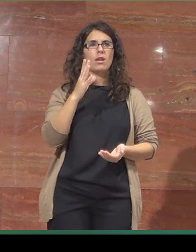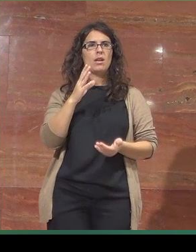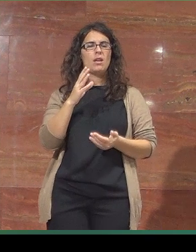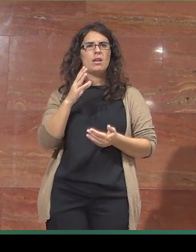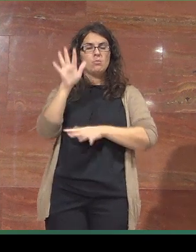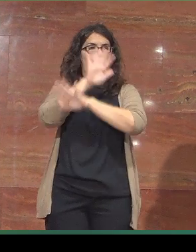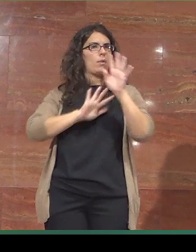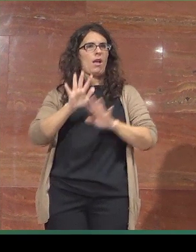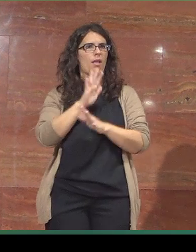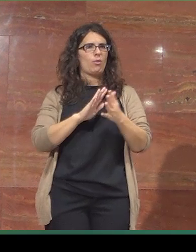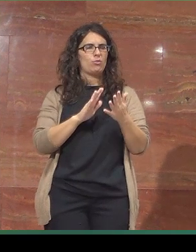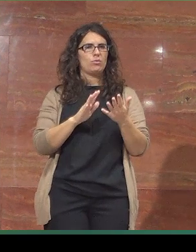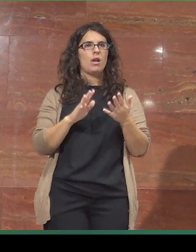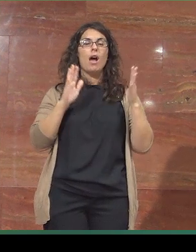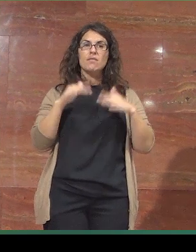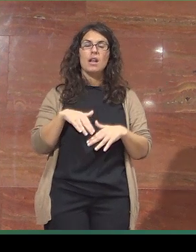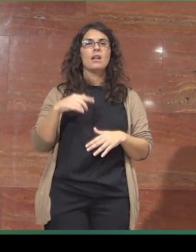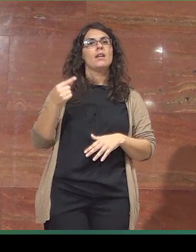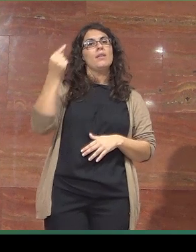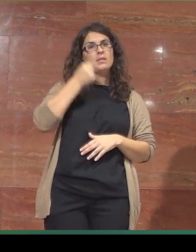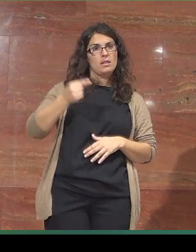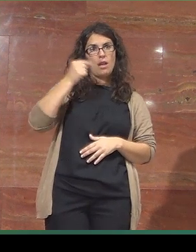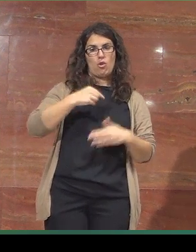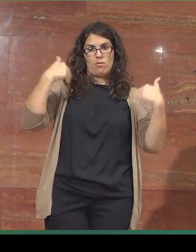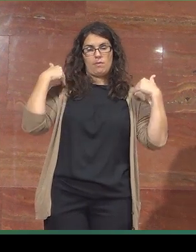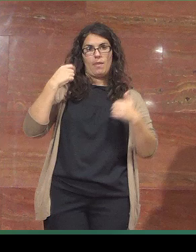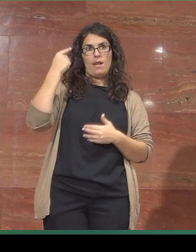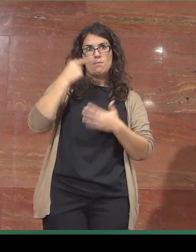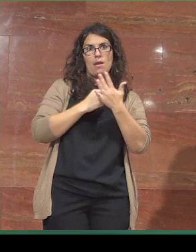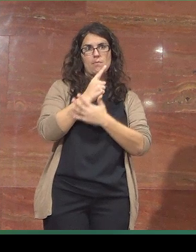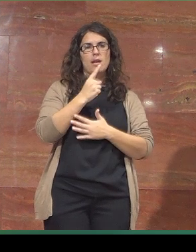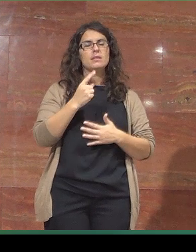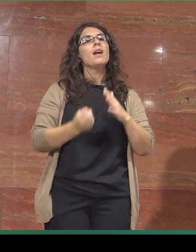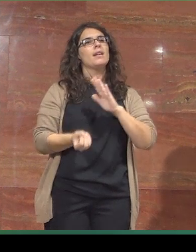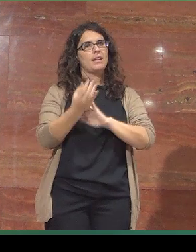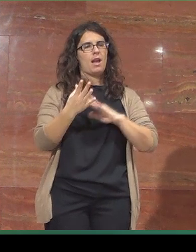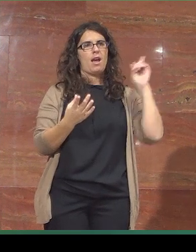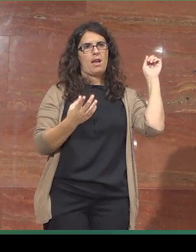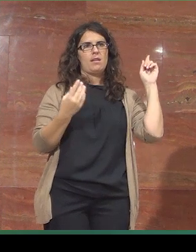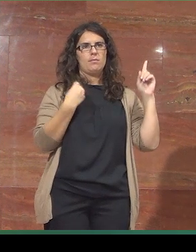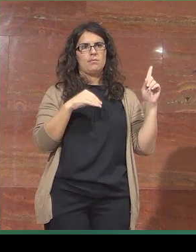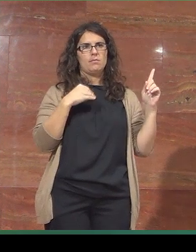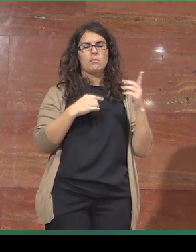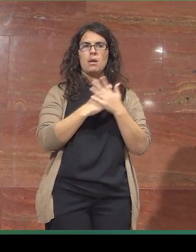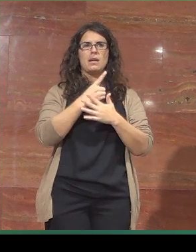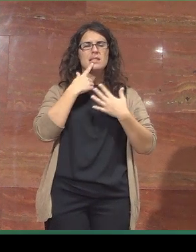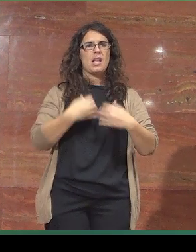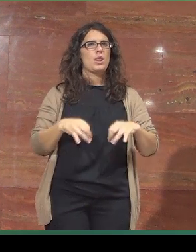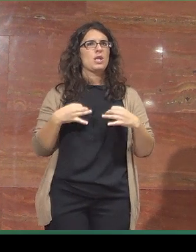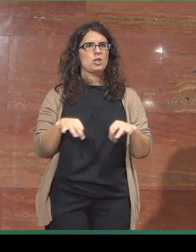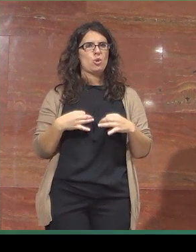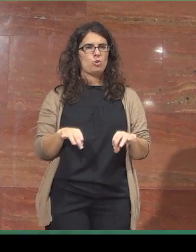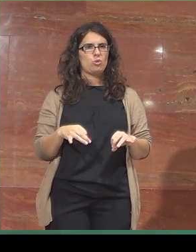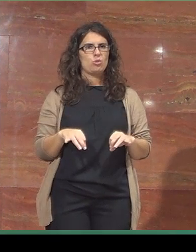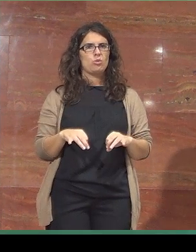makers in London came up with this idea of much more simple maps for one route at a time, because that's all you need to know. And of